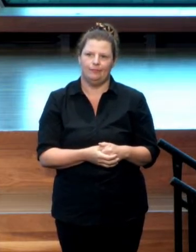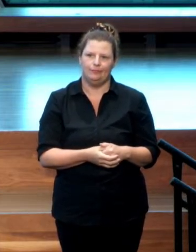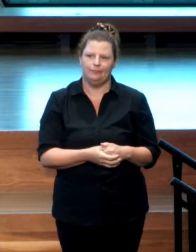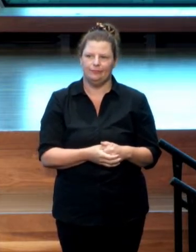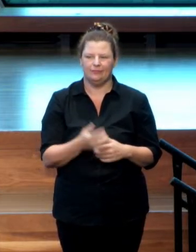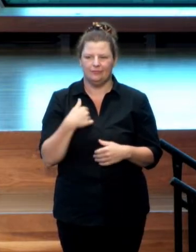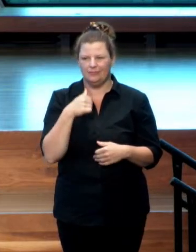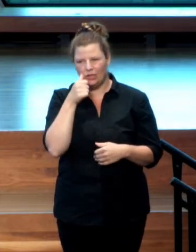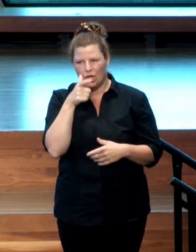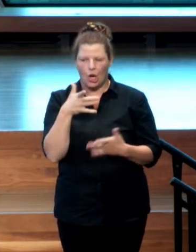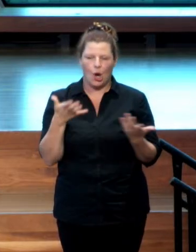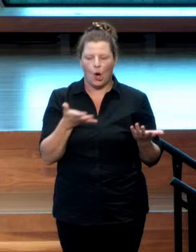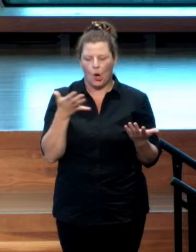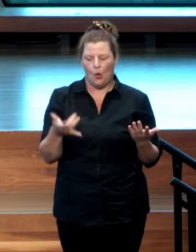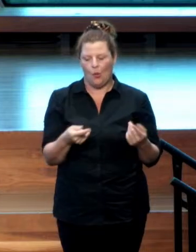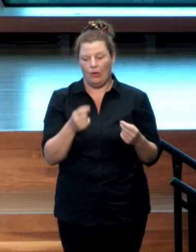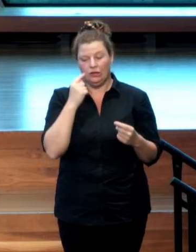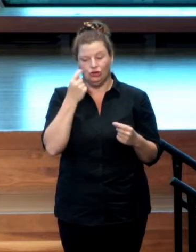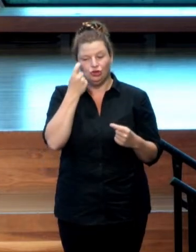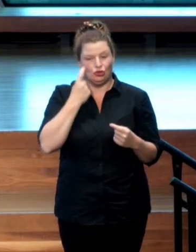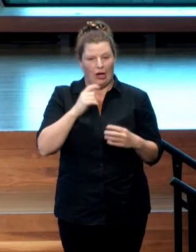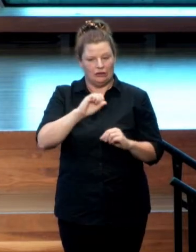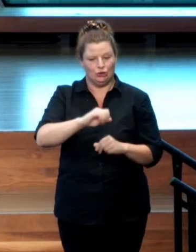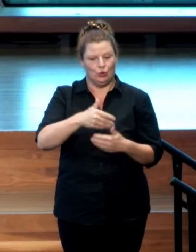You know, it's loading up.